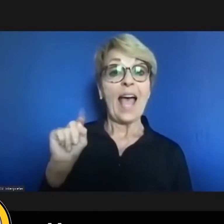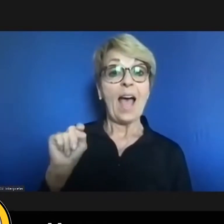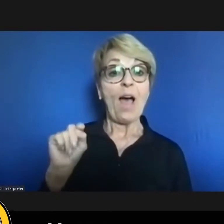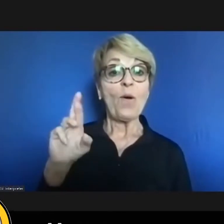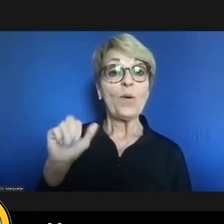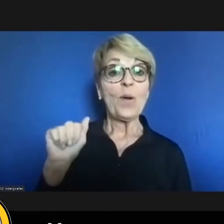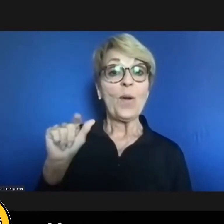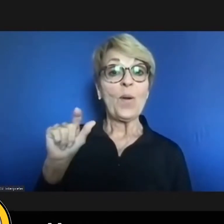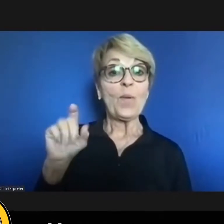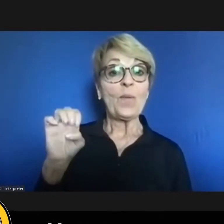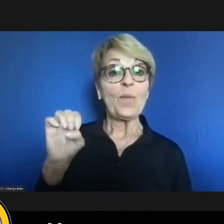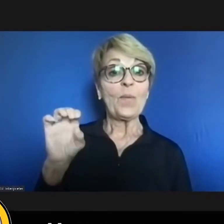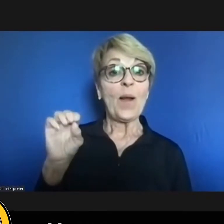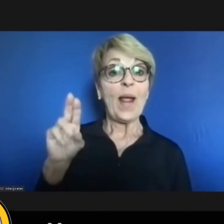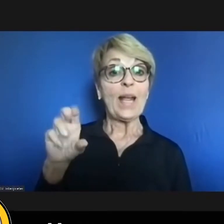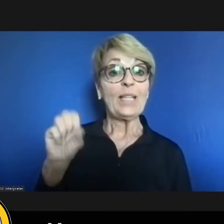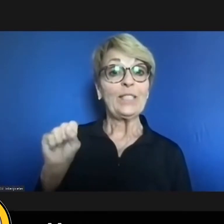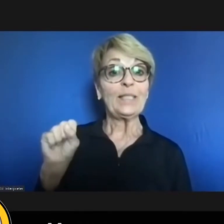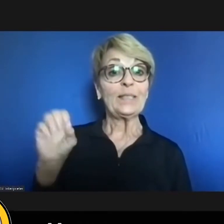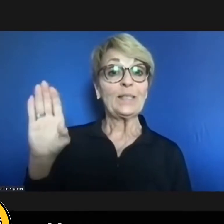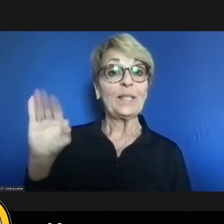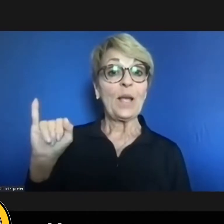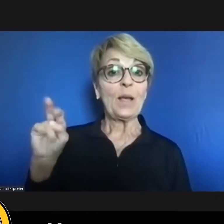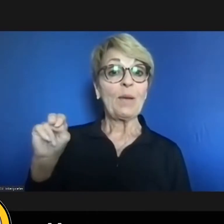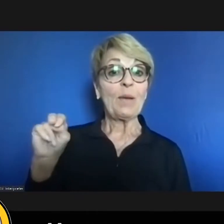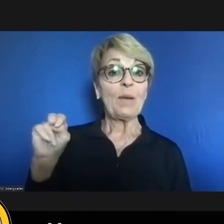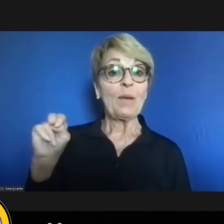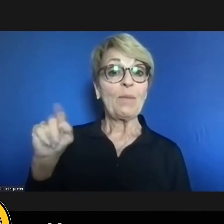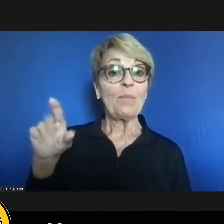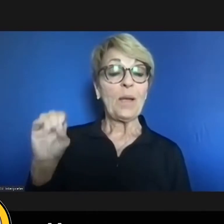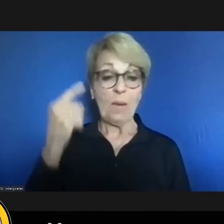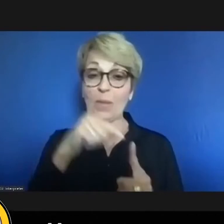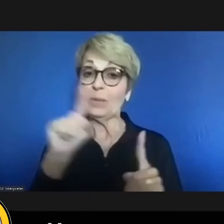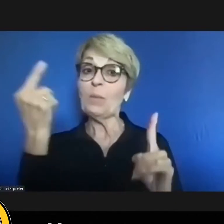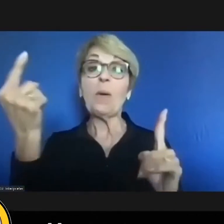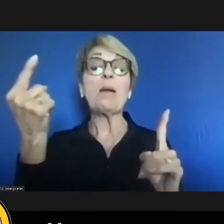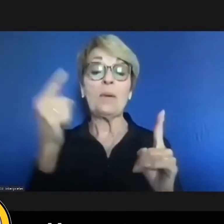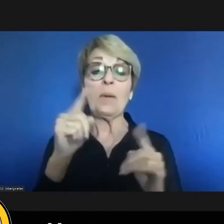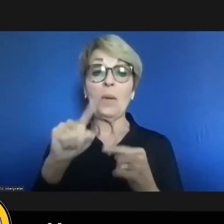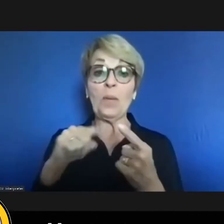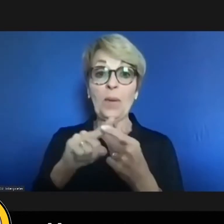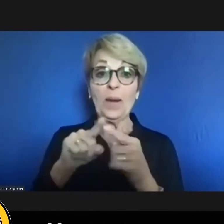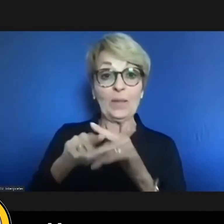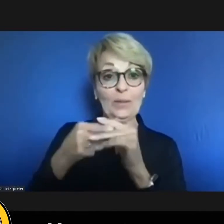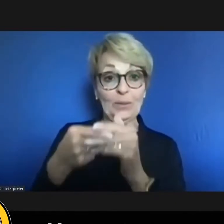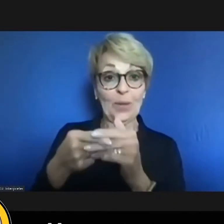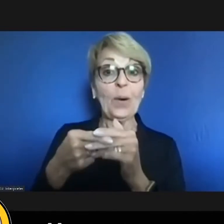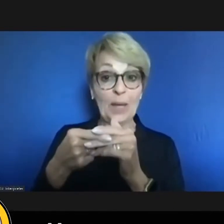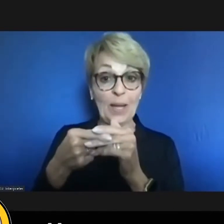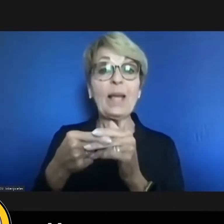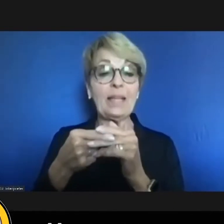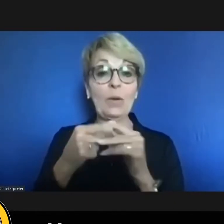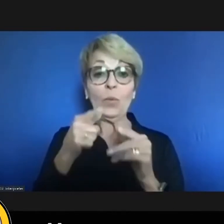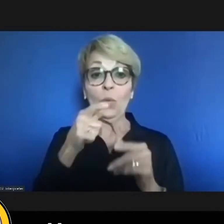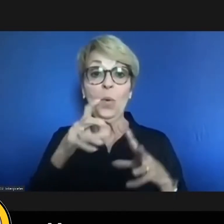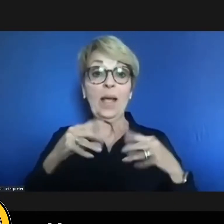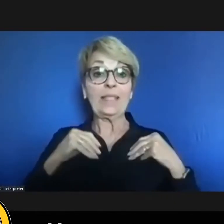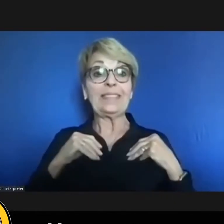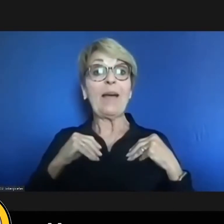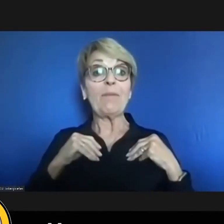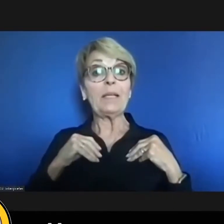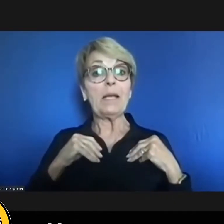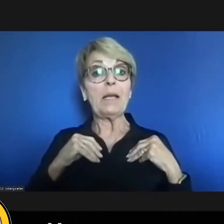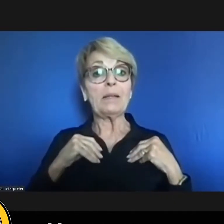only congregation, one of the only spaces when it first started was accepting of,